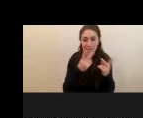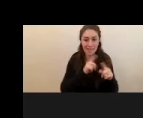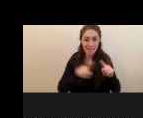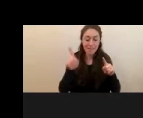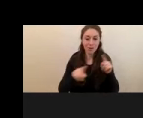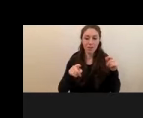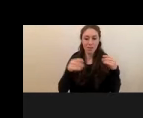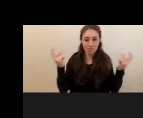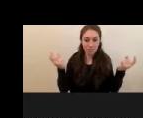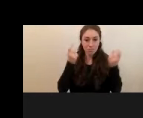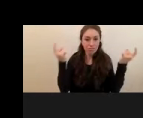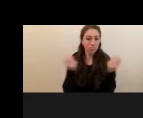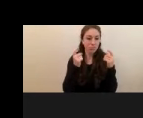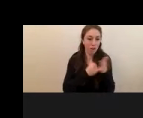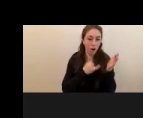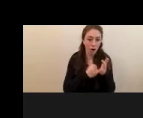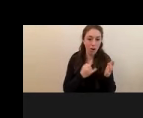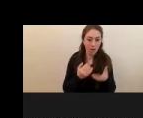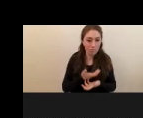exhibitions and things like that,